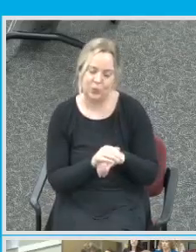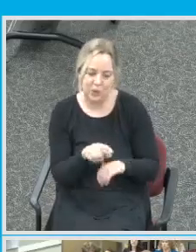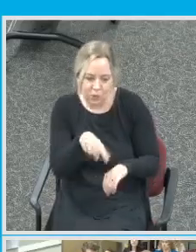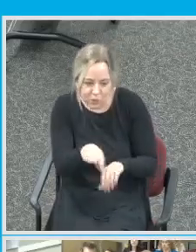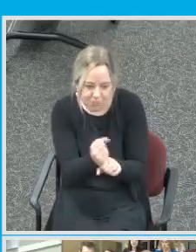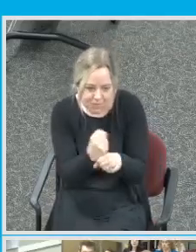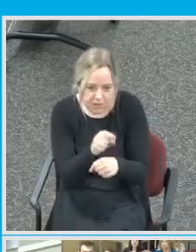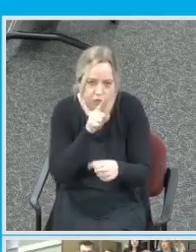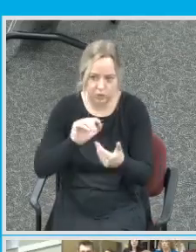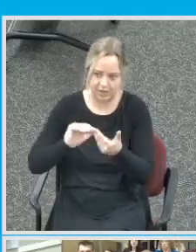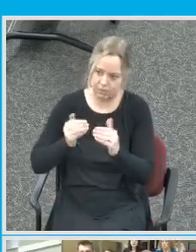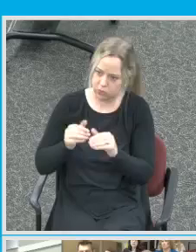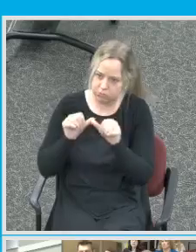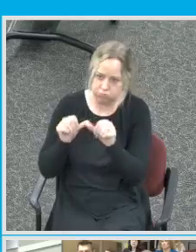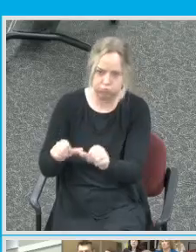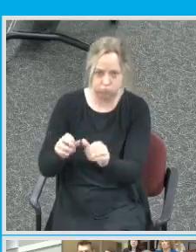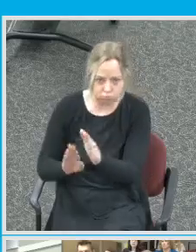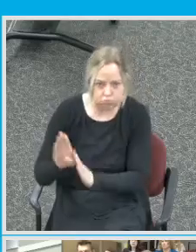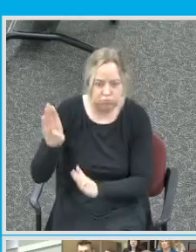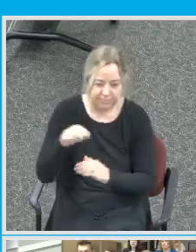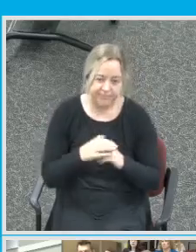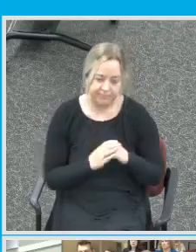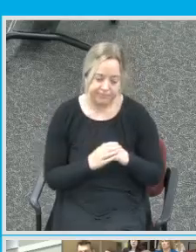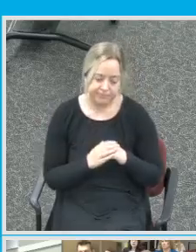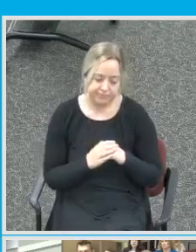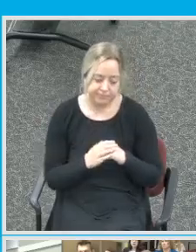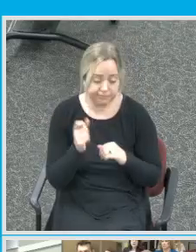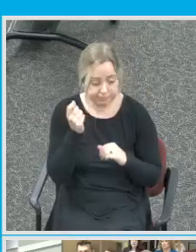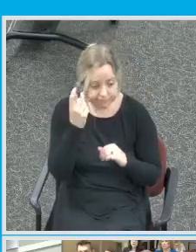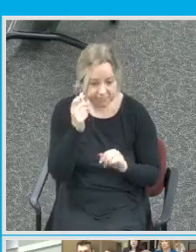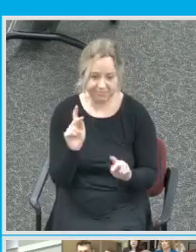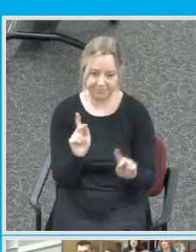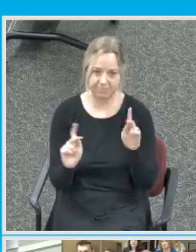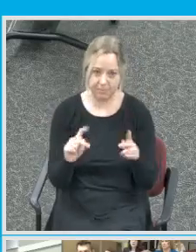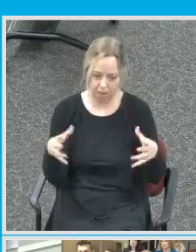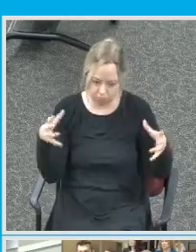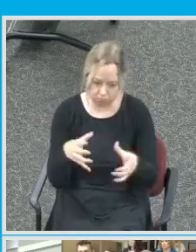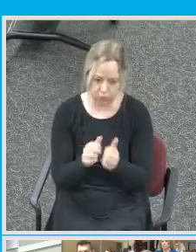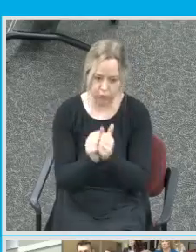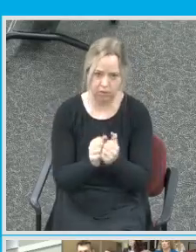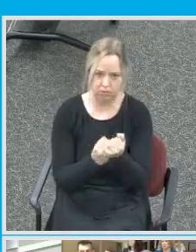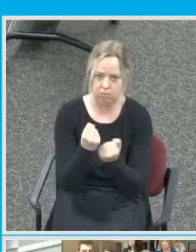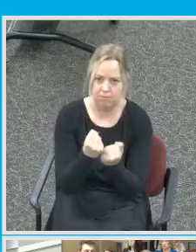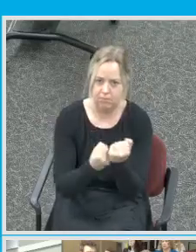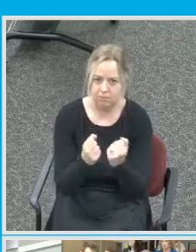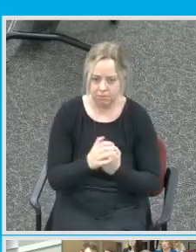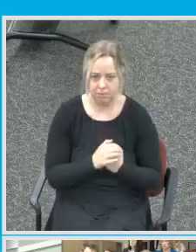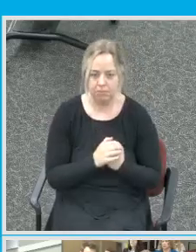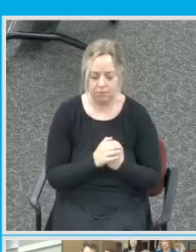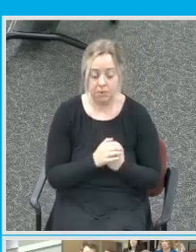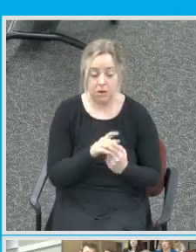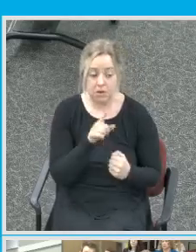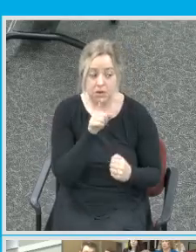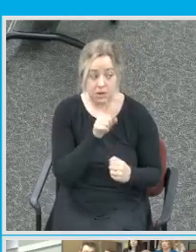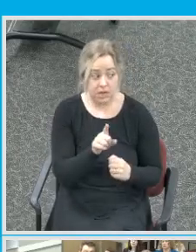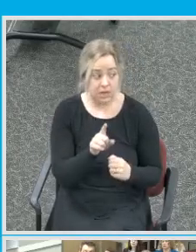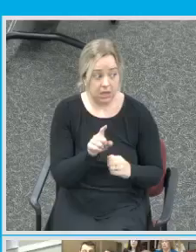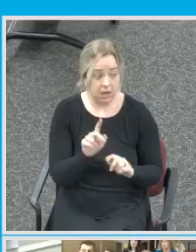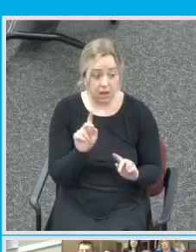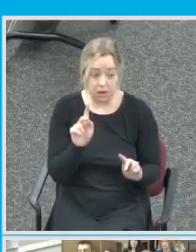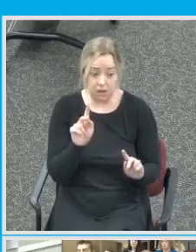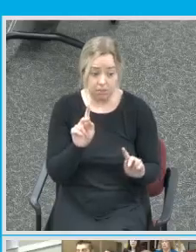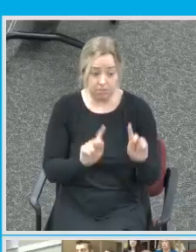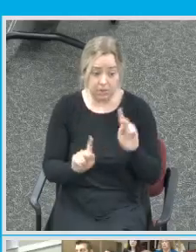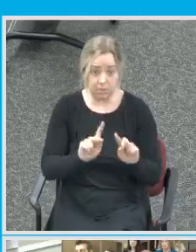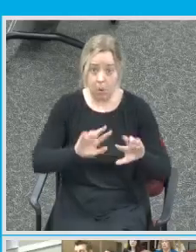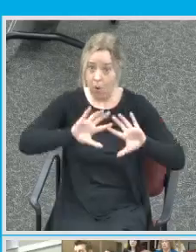community is going in the right direction, bringing people together. And there are people reaching out from really a global